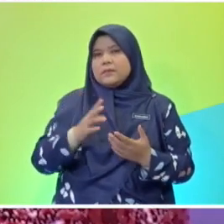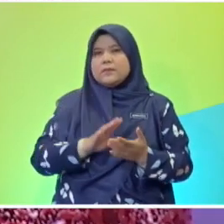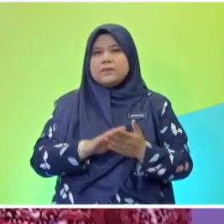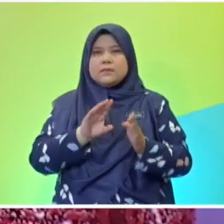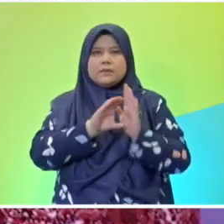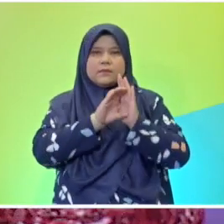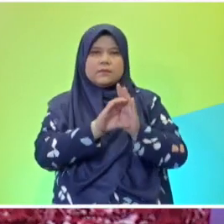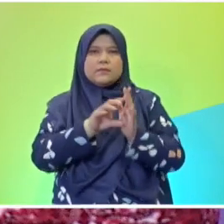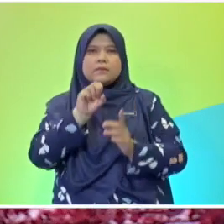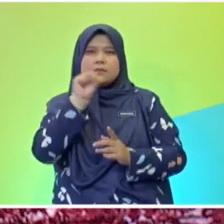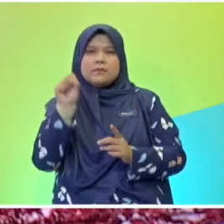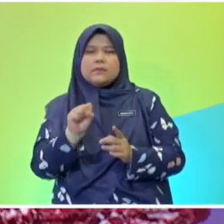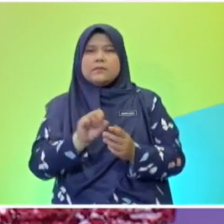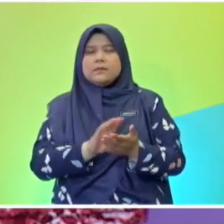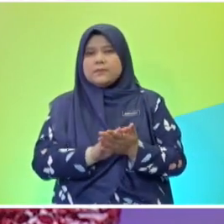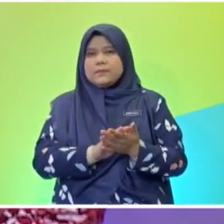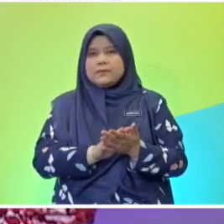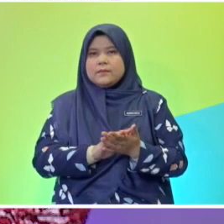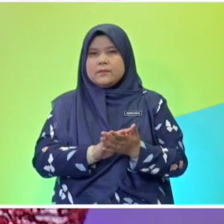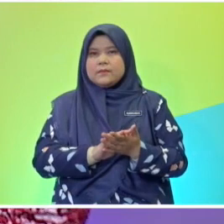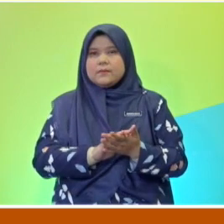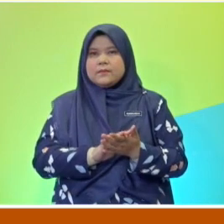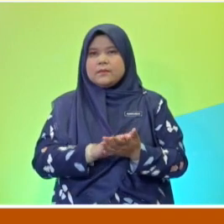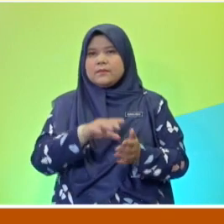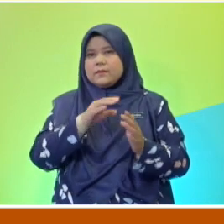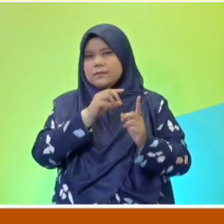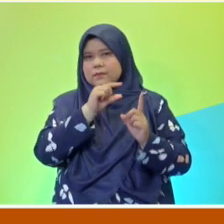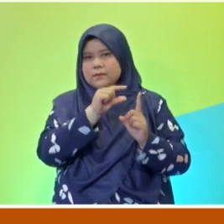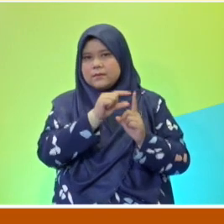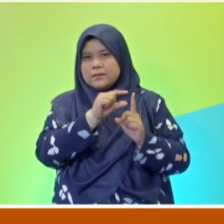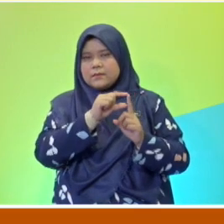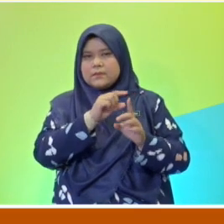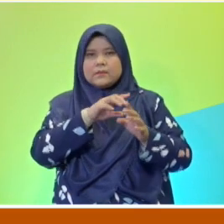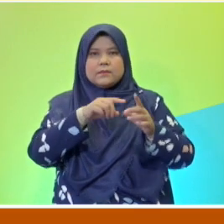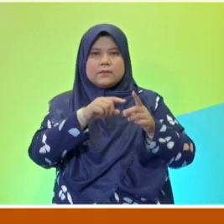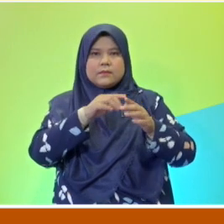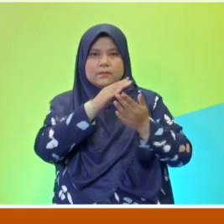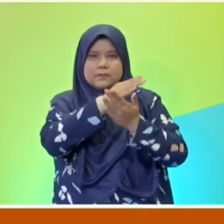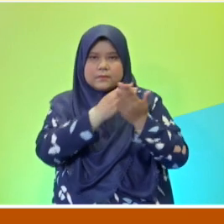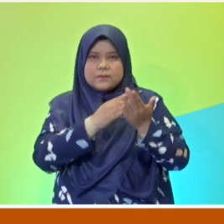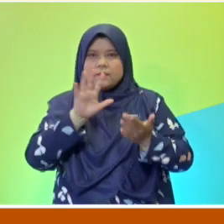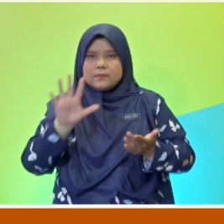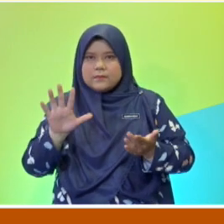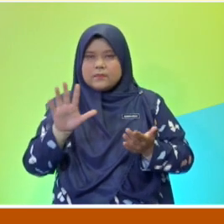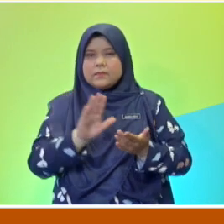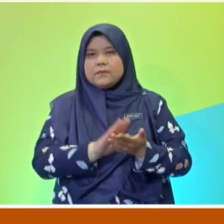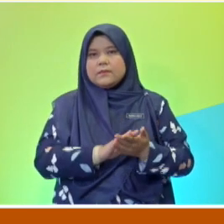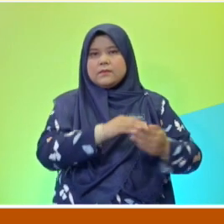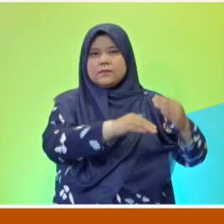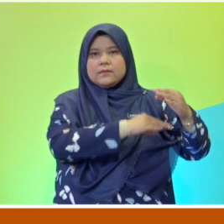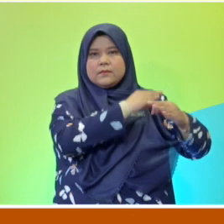question first. Okay. This is the sample item for part 5. Okay. For part 5 and Form